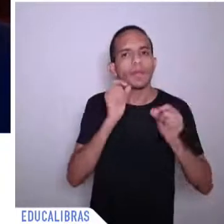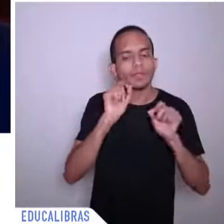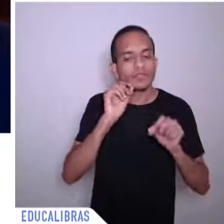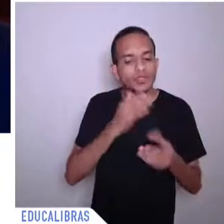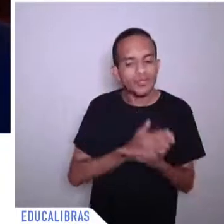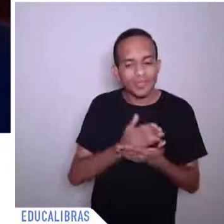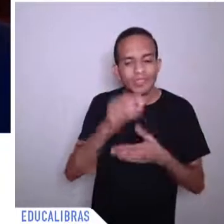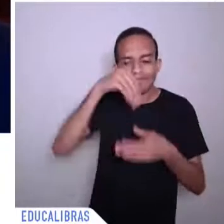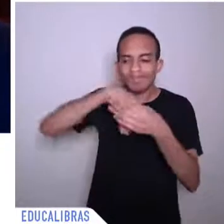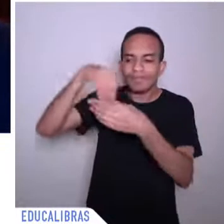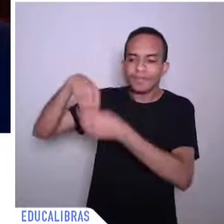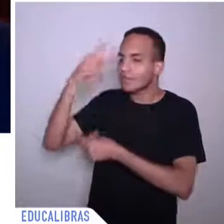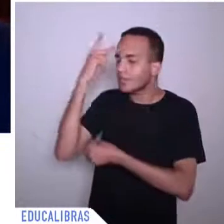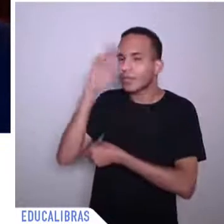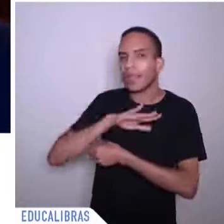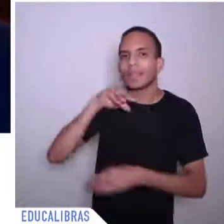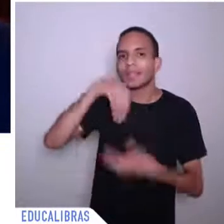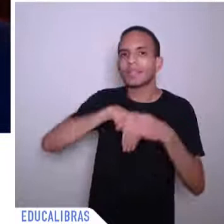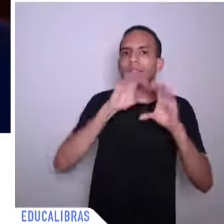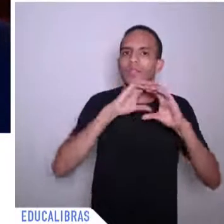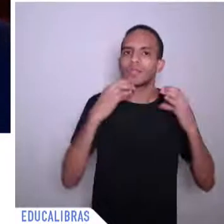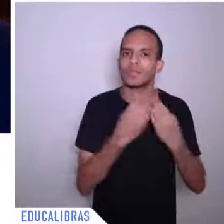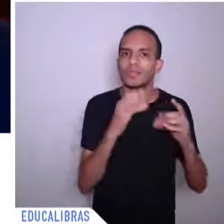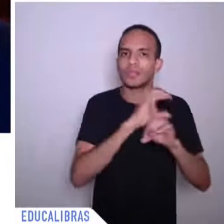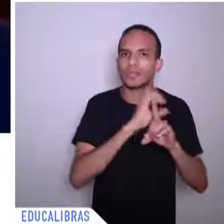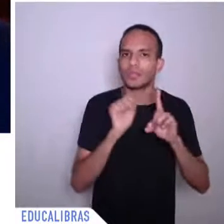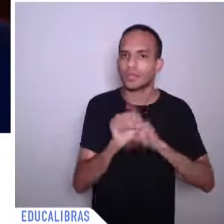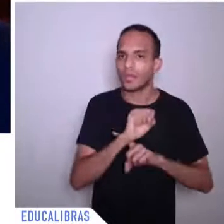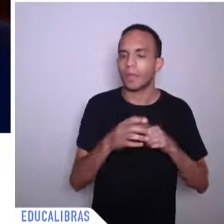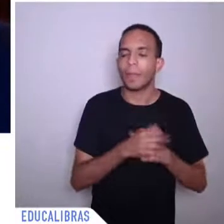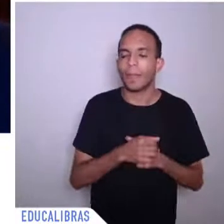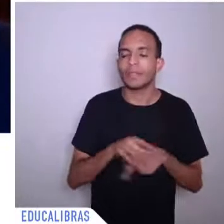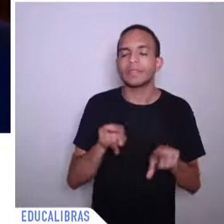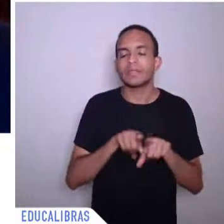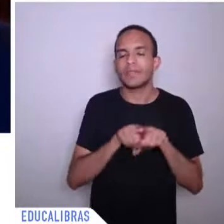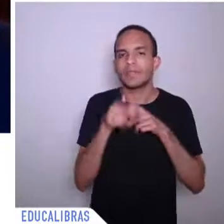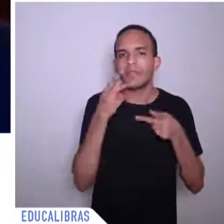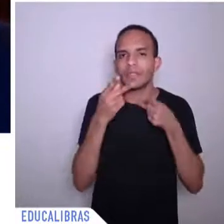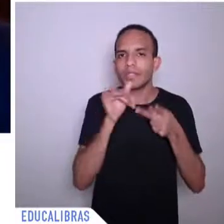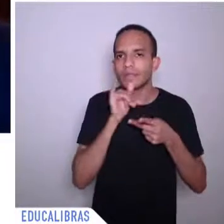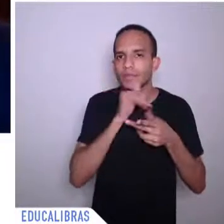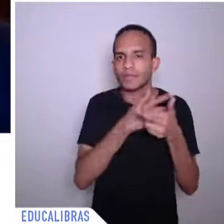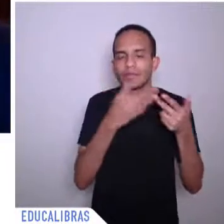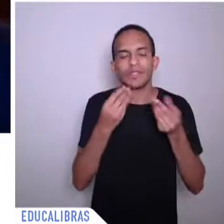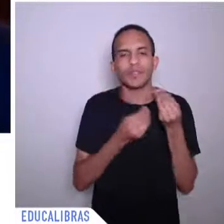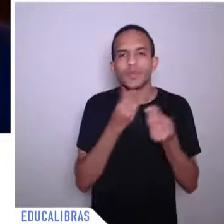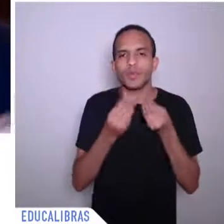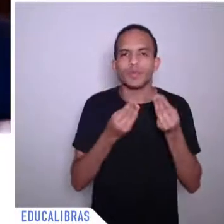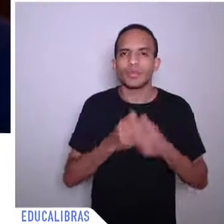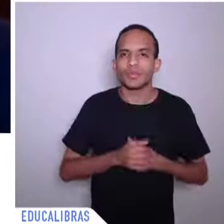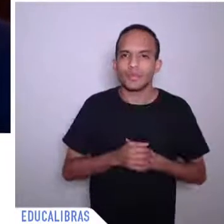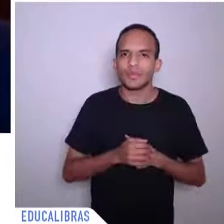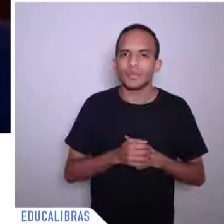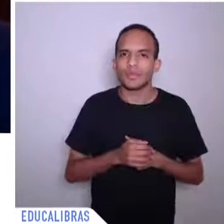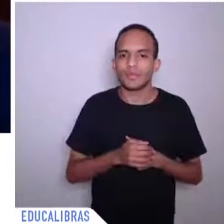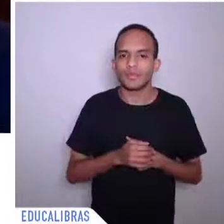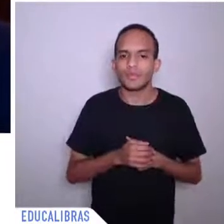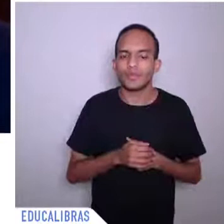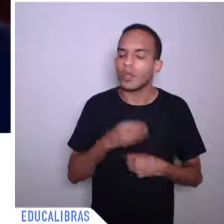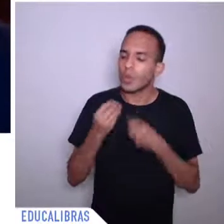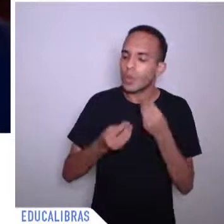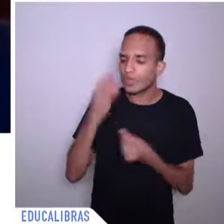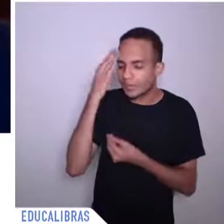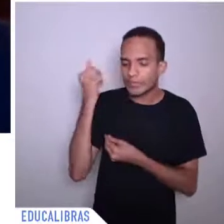how they can act as civilians, how can we insert them into society? And I'm talking about things such